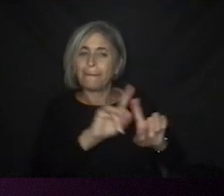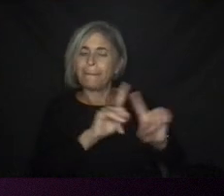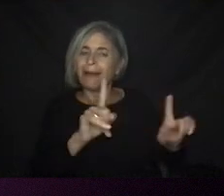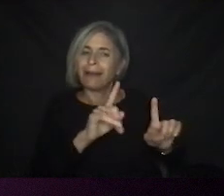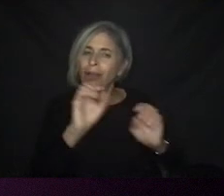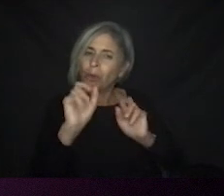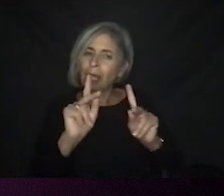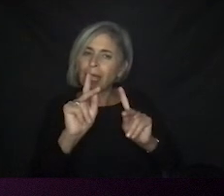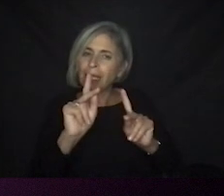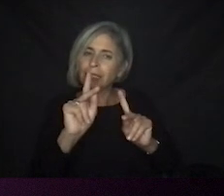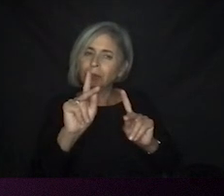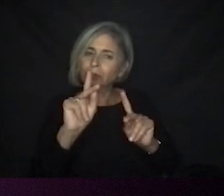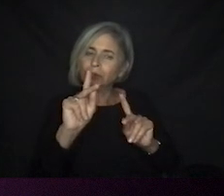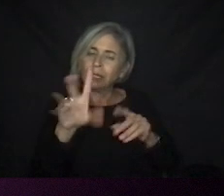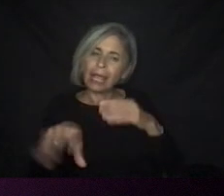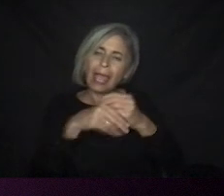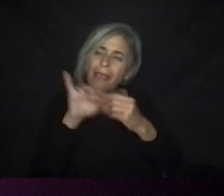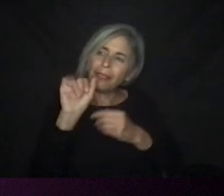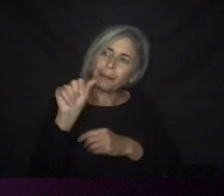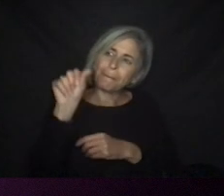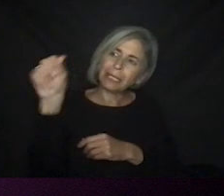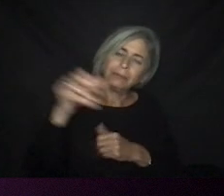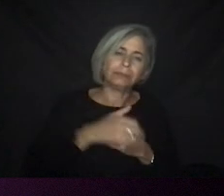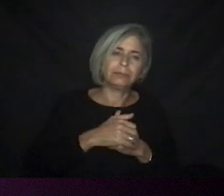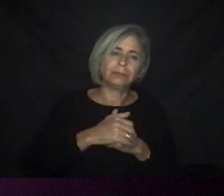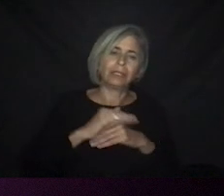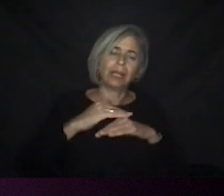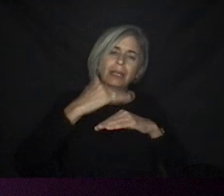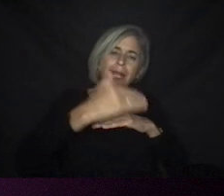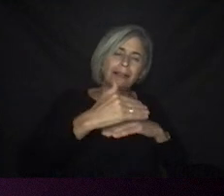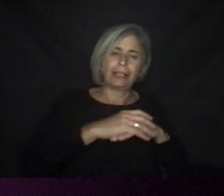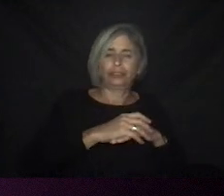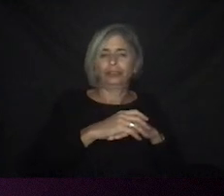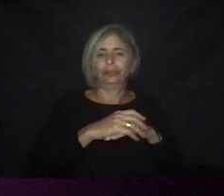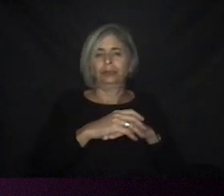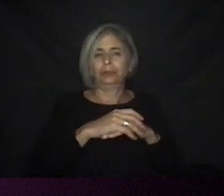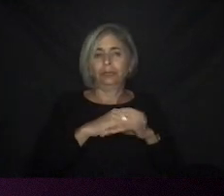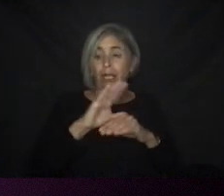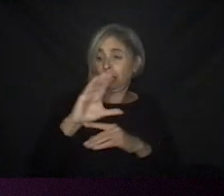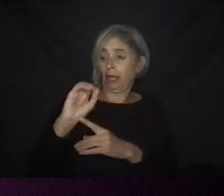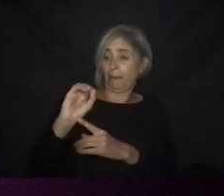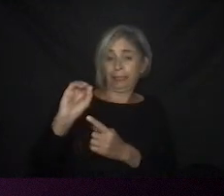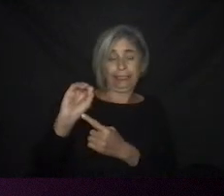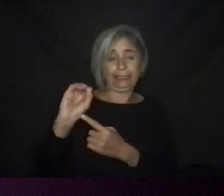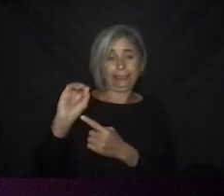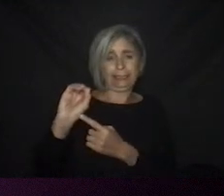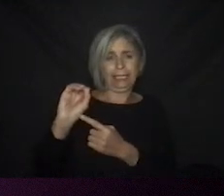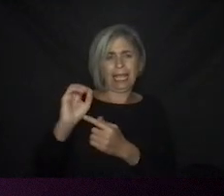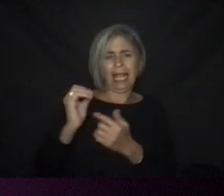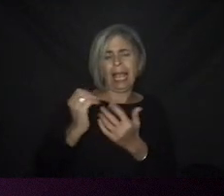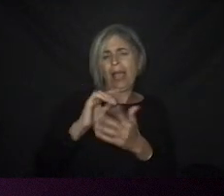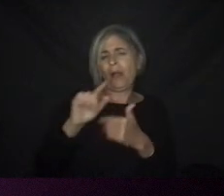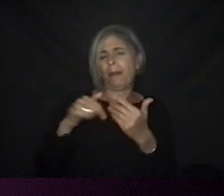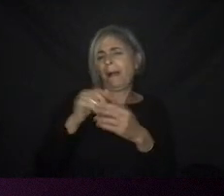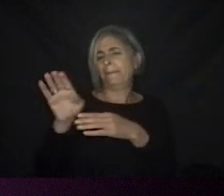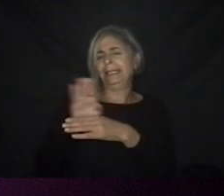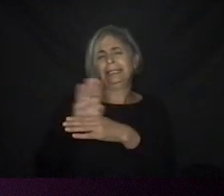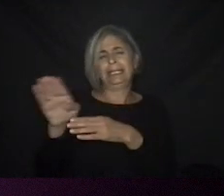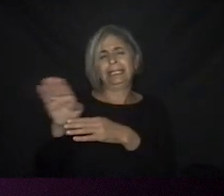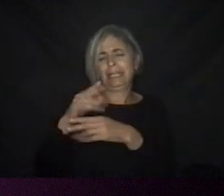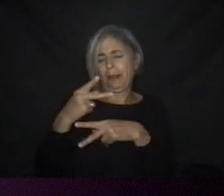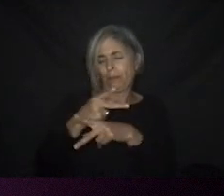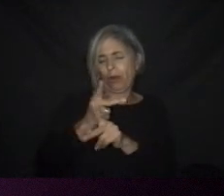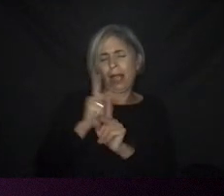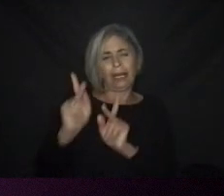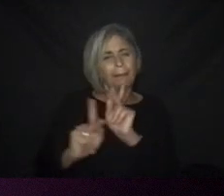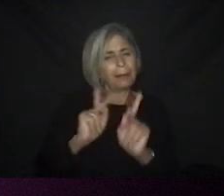so stick a pin in that. Let's go to next layer. Next layer, how about our company? How about business and product